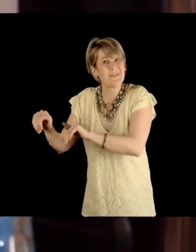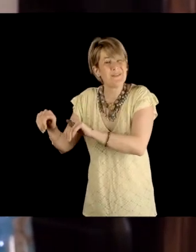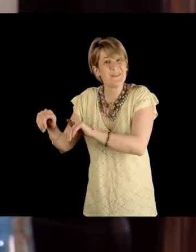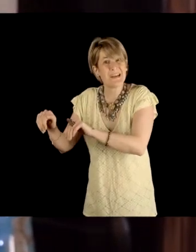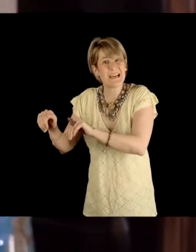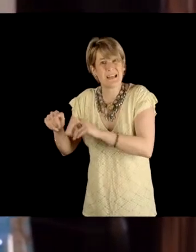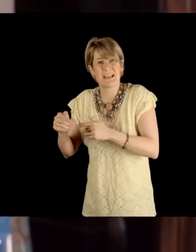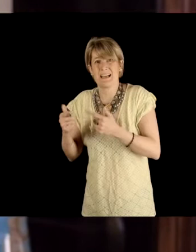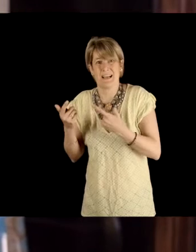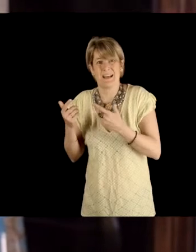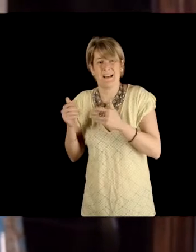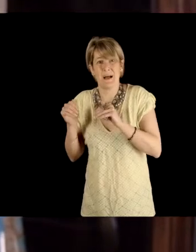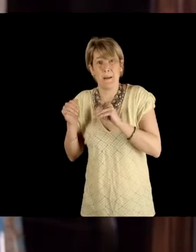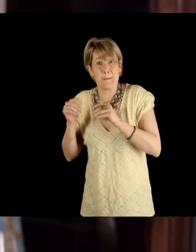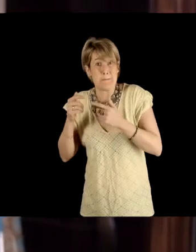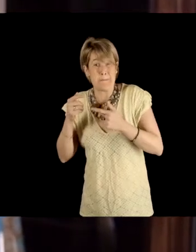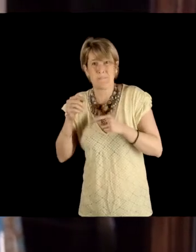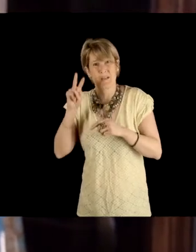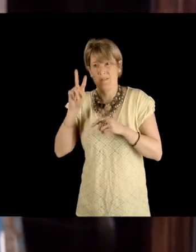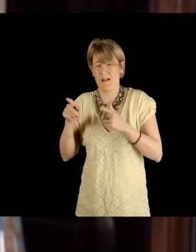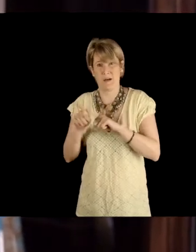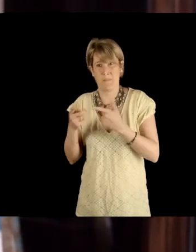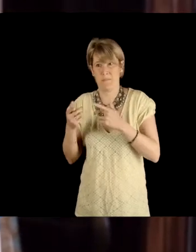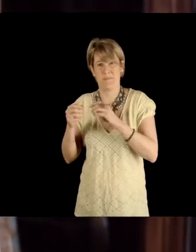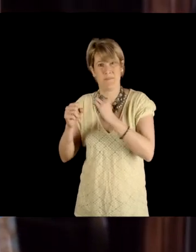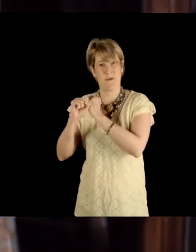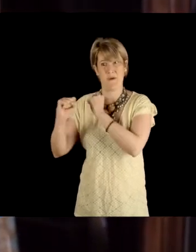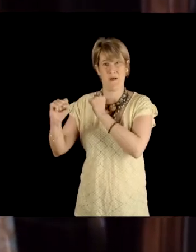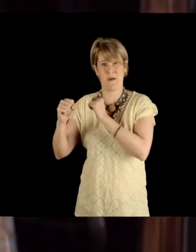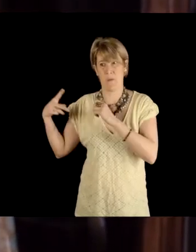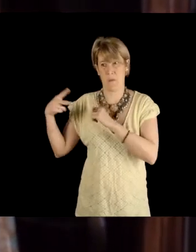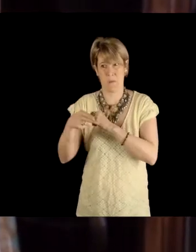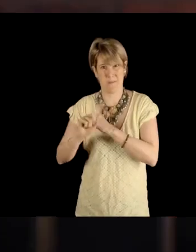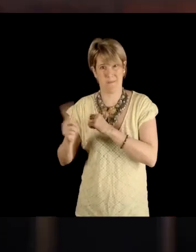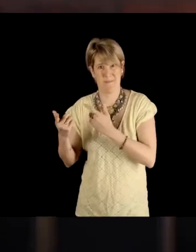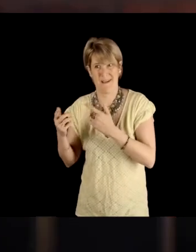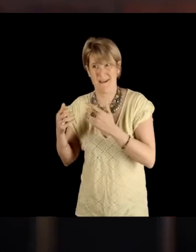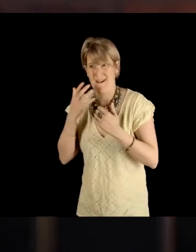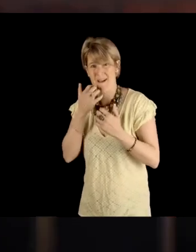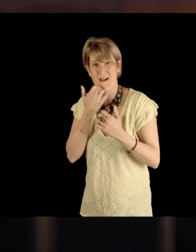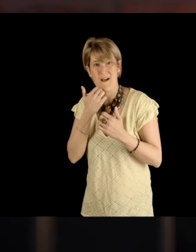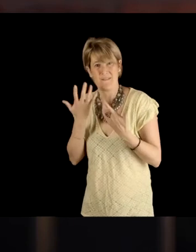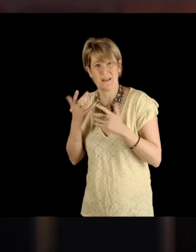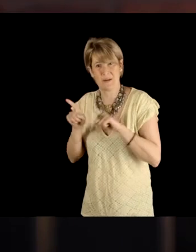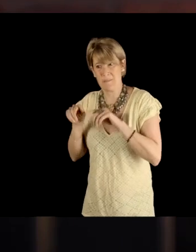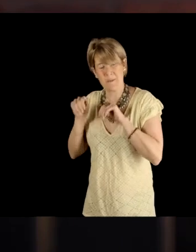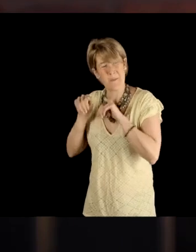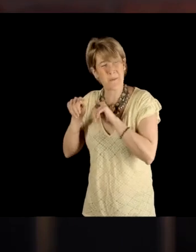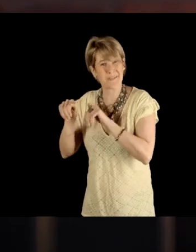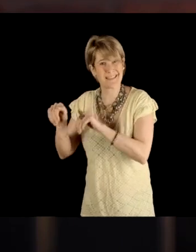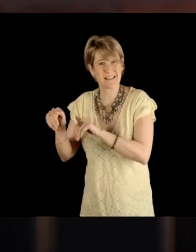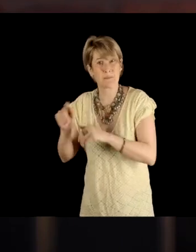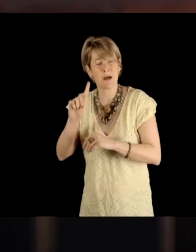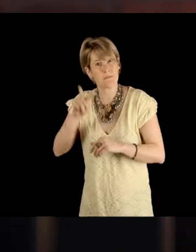get rid of these impressions, perceptions, reactions, or broadly speaking karmas